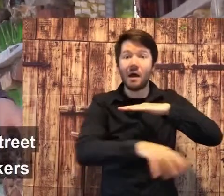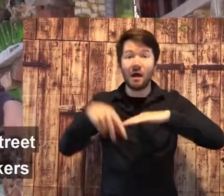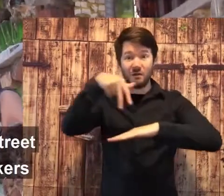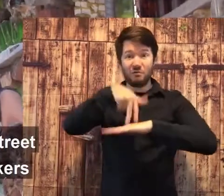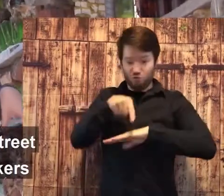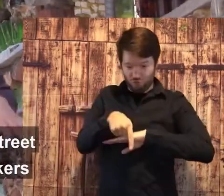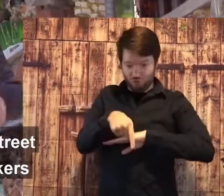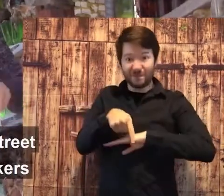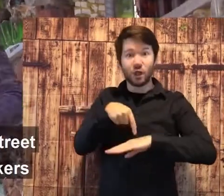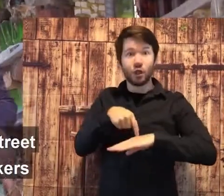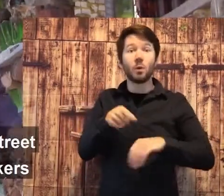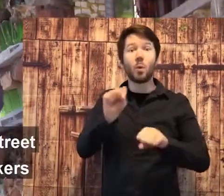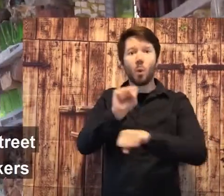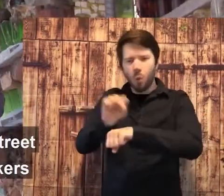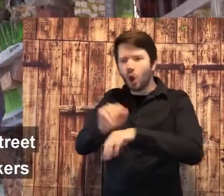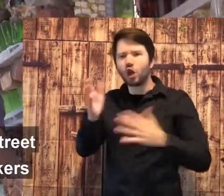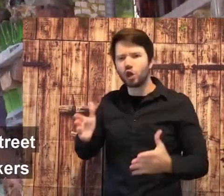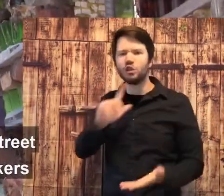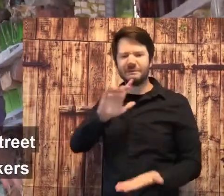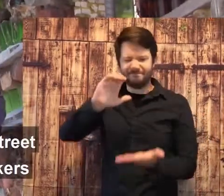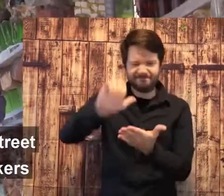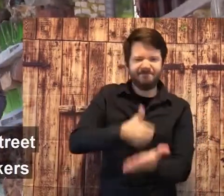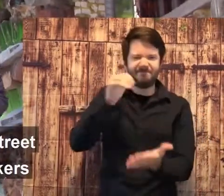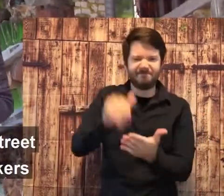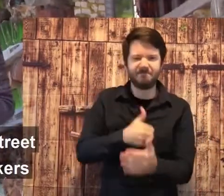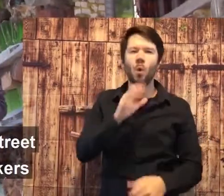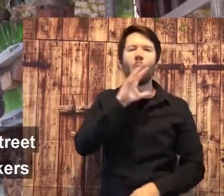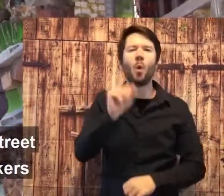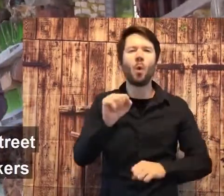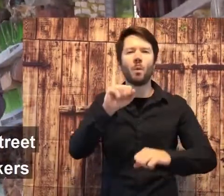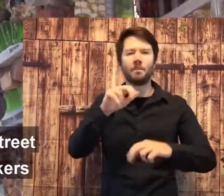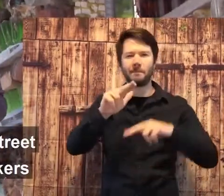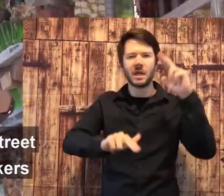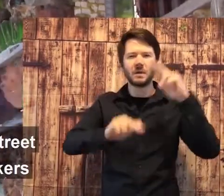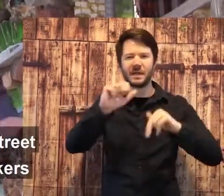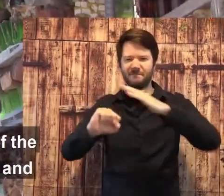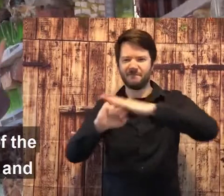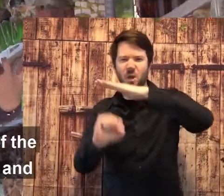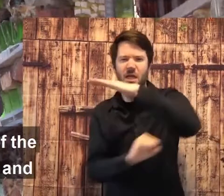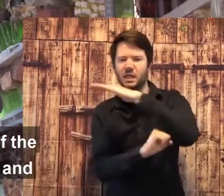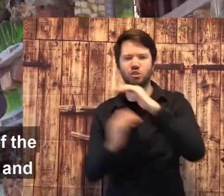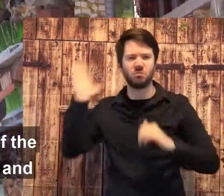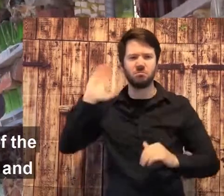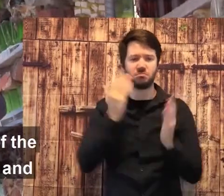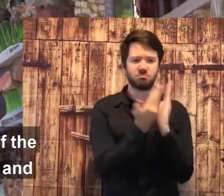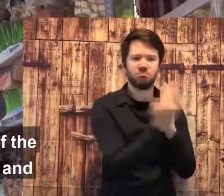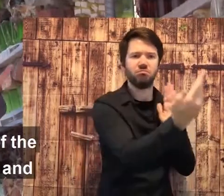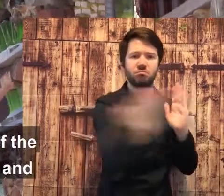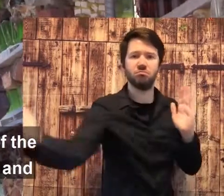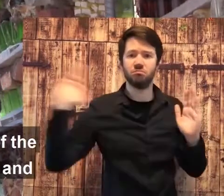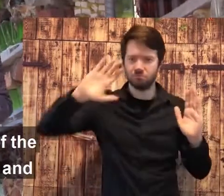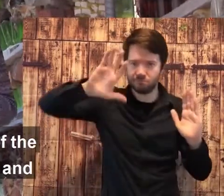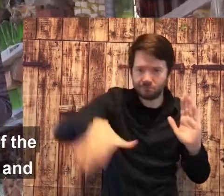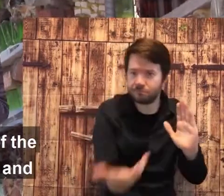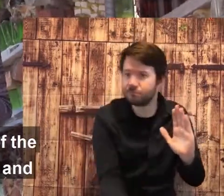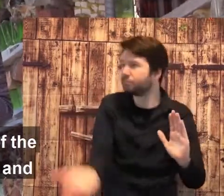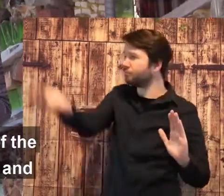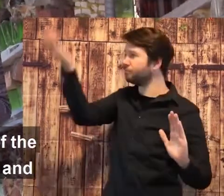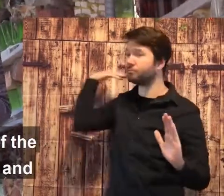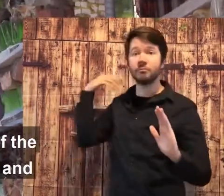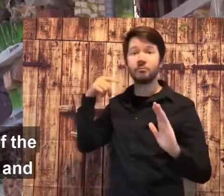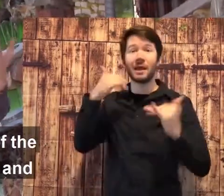below the street, that is below my feet, where he and workers dug out what had been the foundations of the